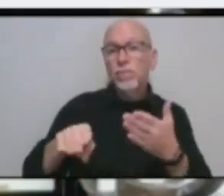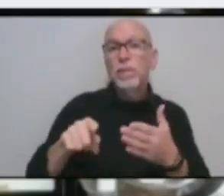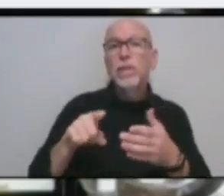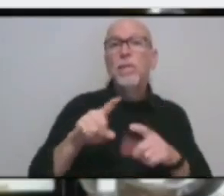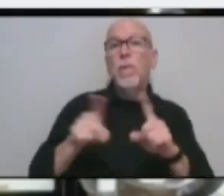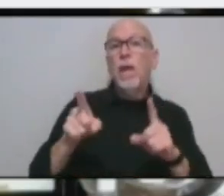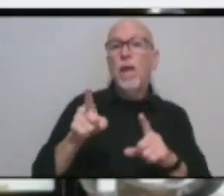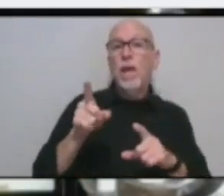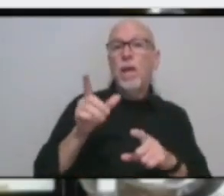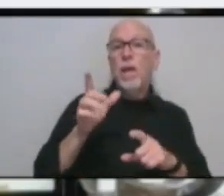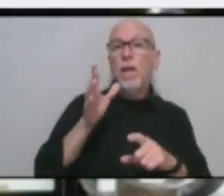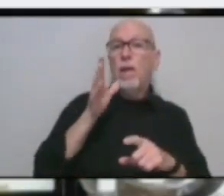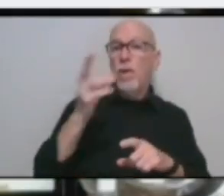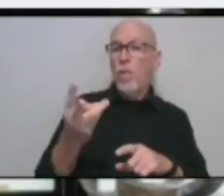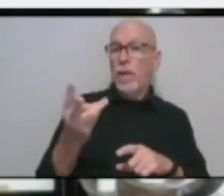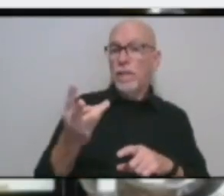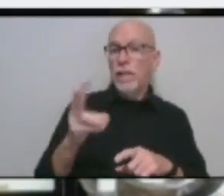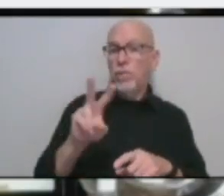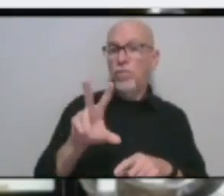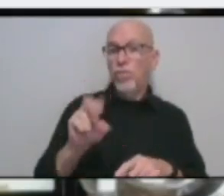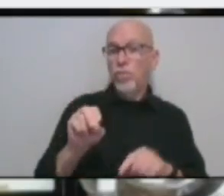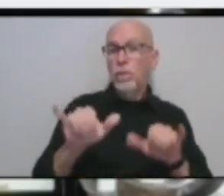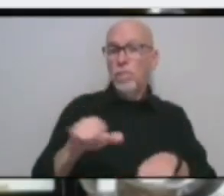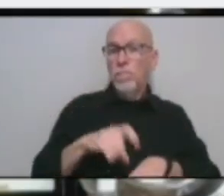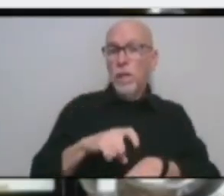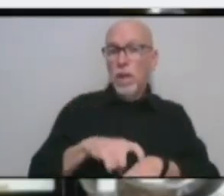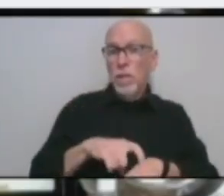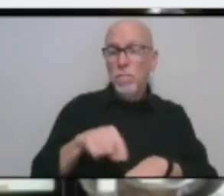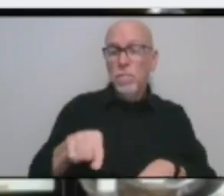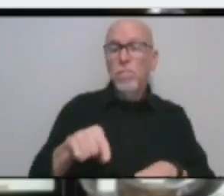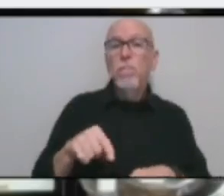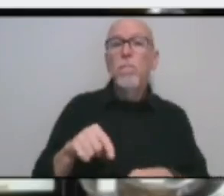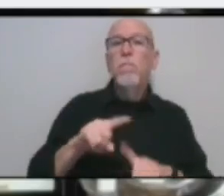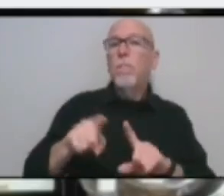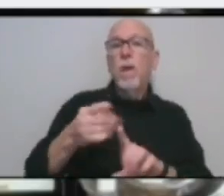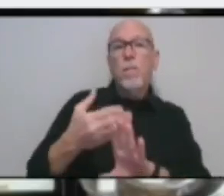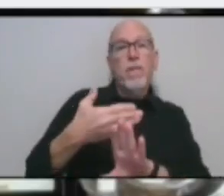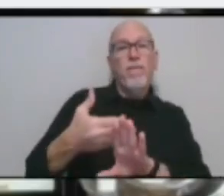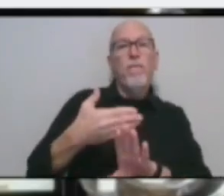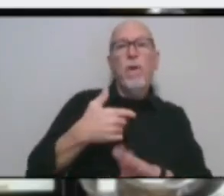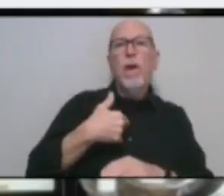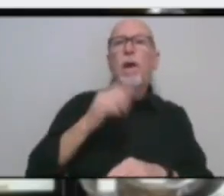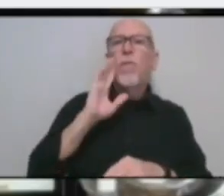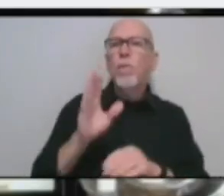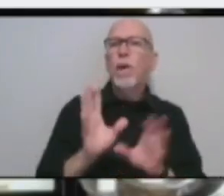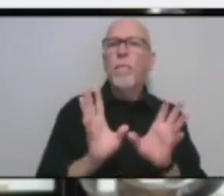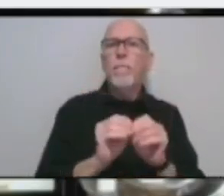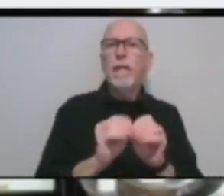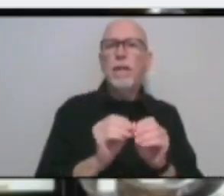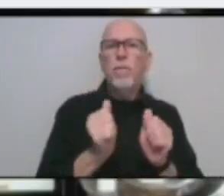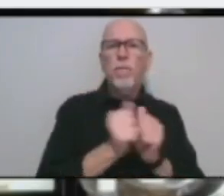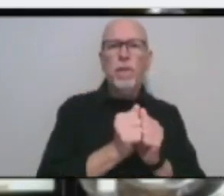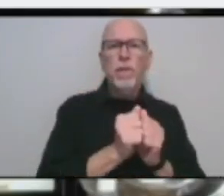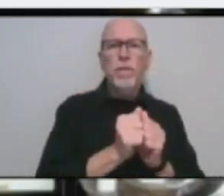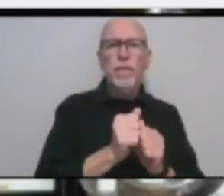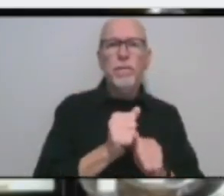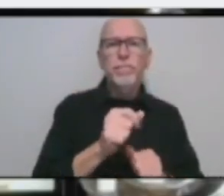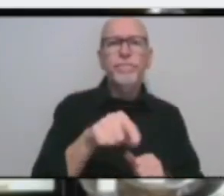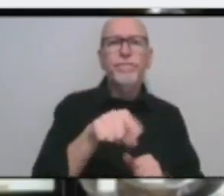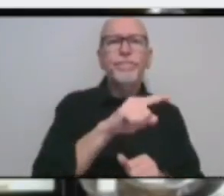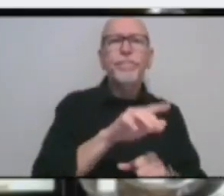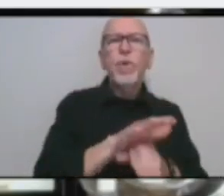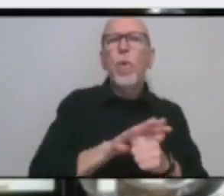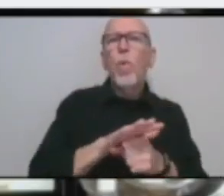Wednesday, 2:30, same time next week. I will be meeting with